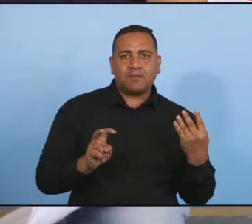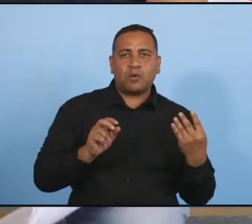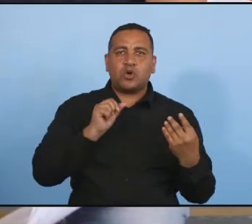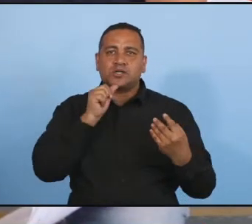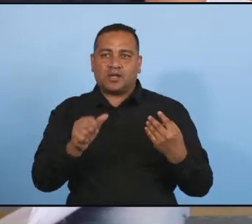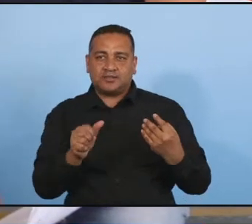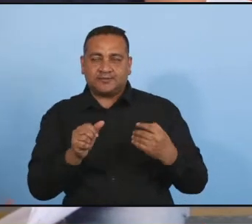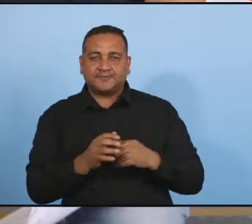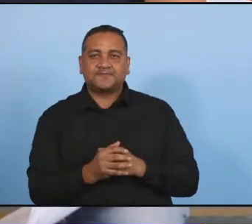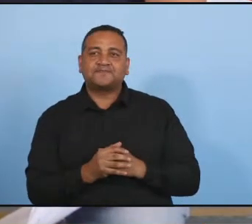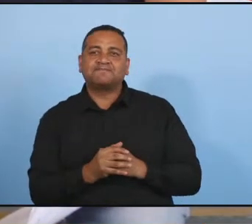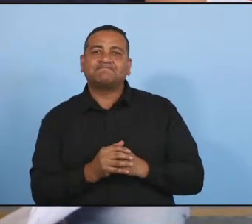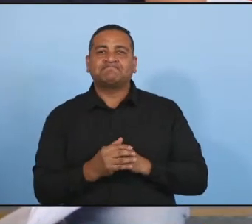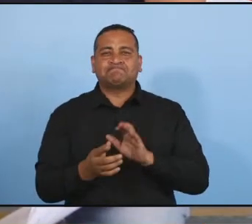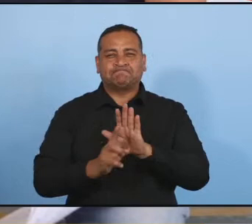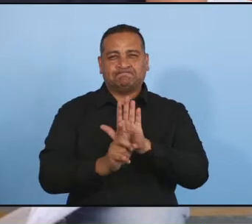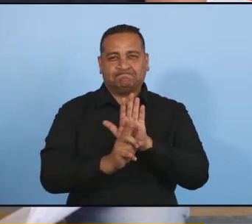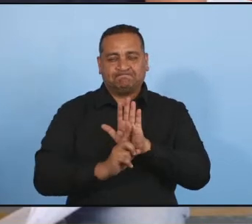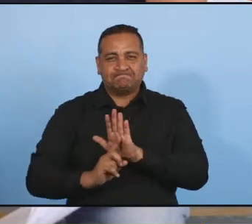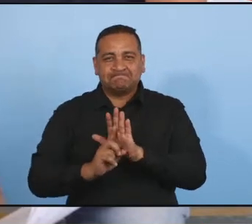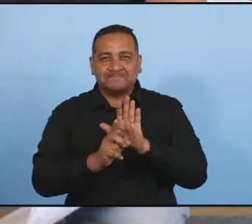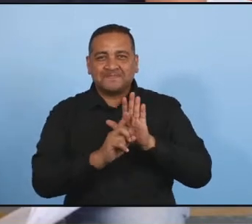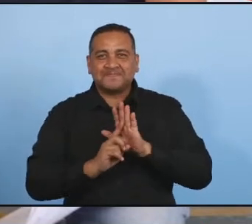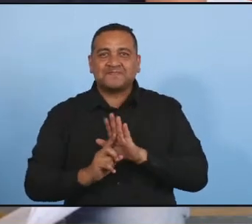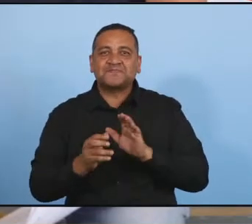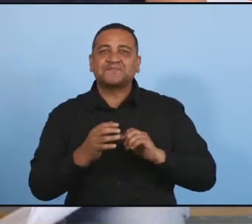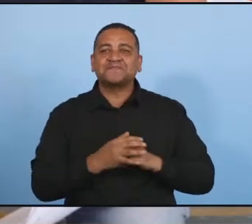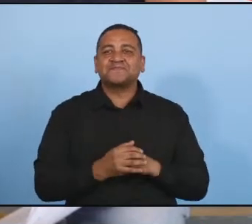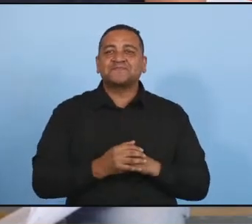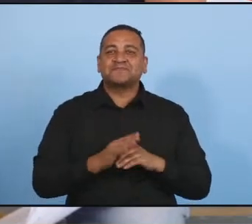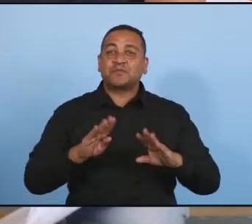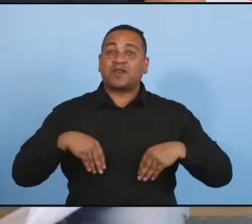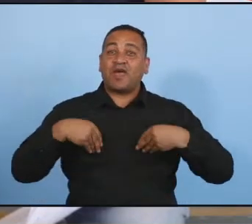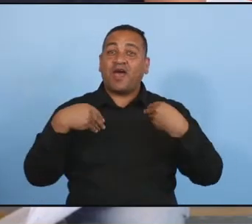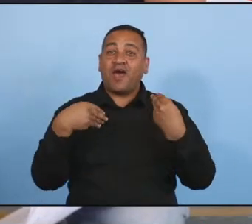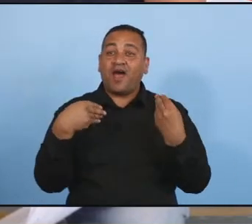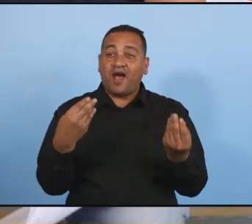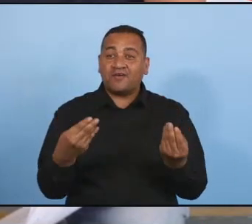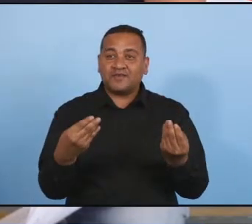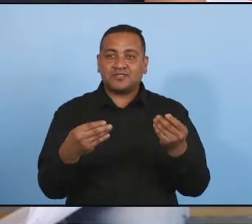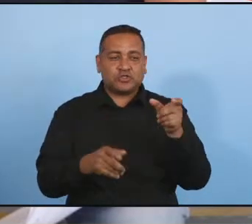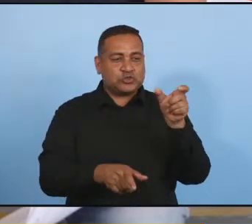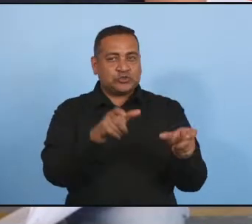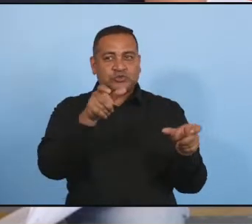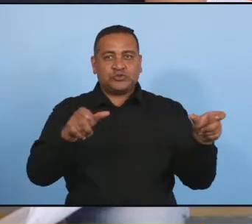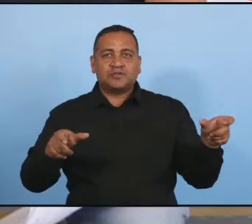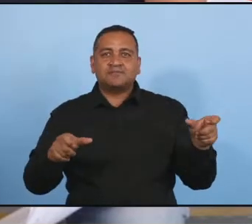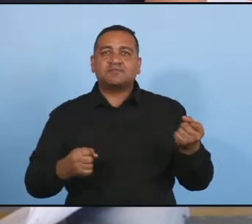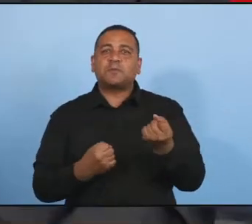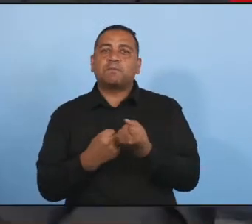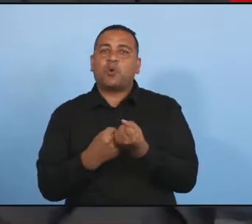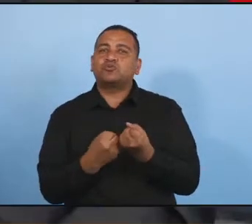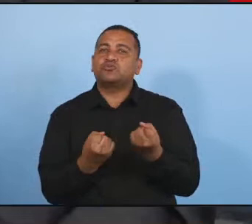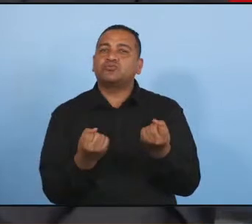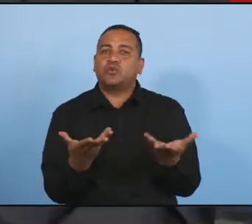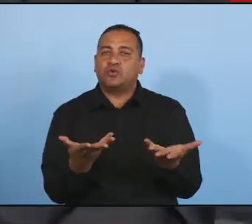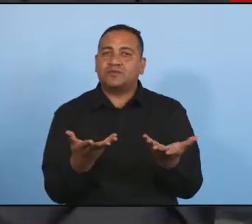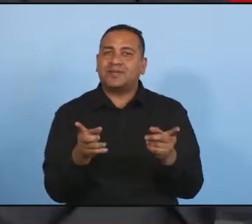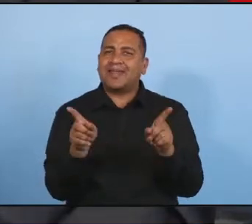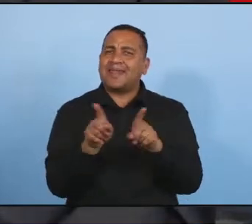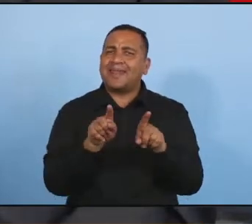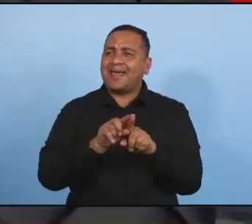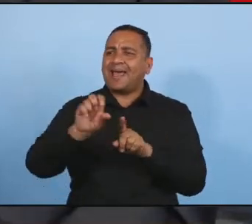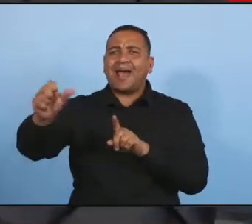offer here is a student support services. So like all other TVET colleges, Wingfield